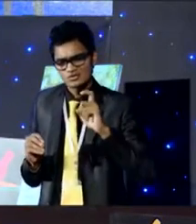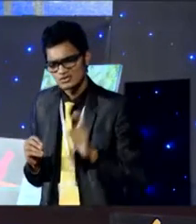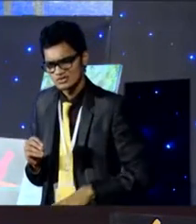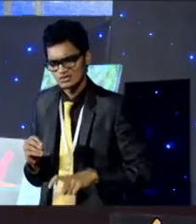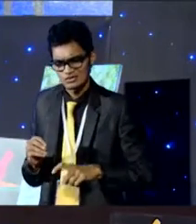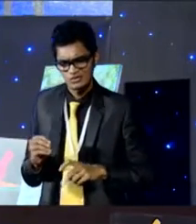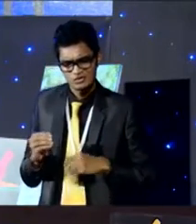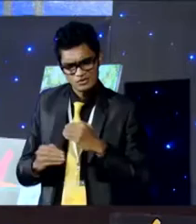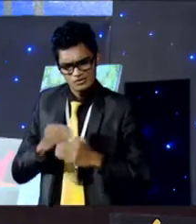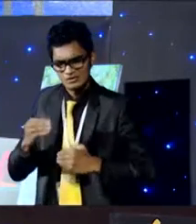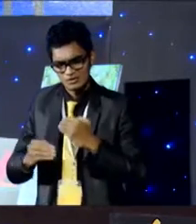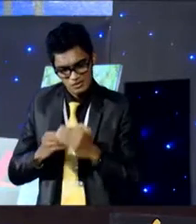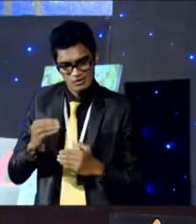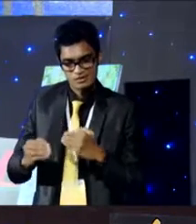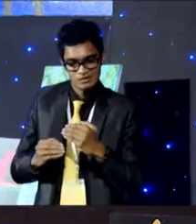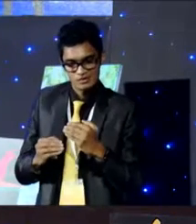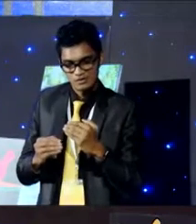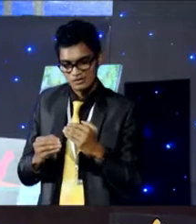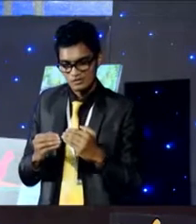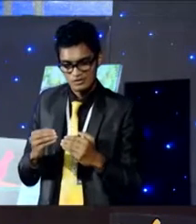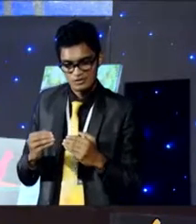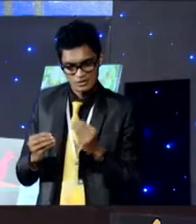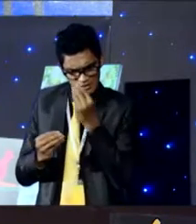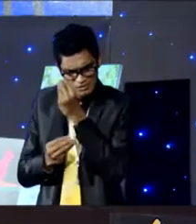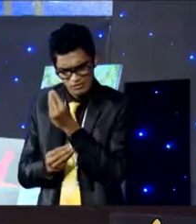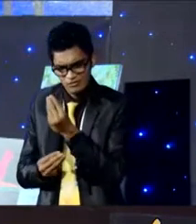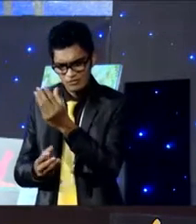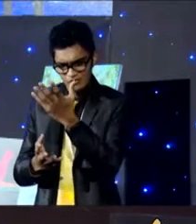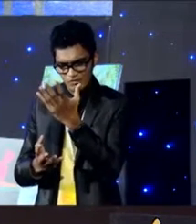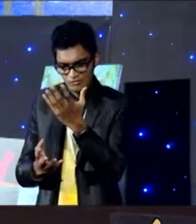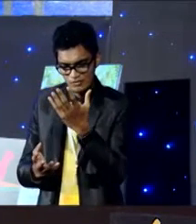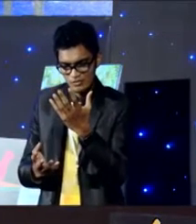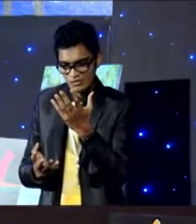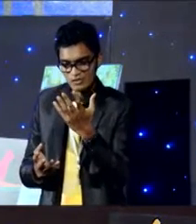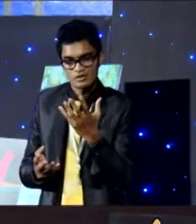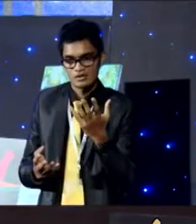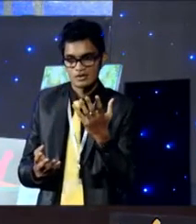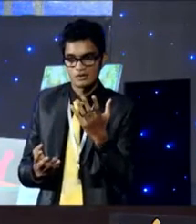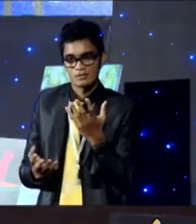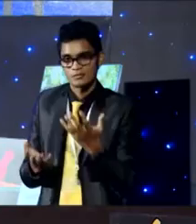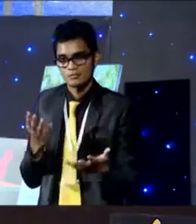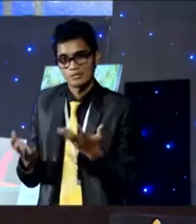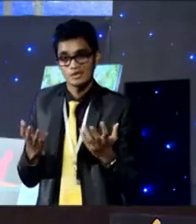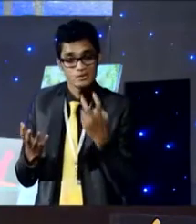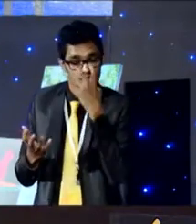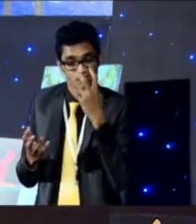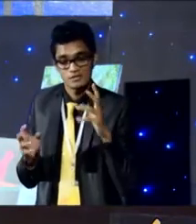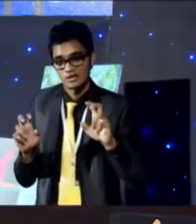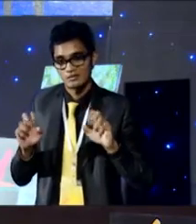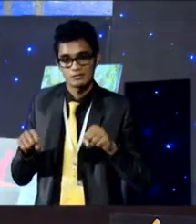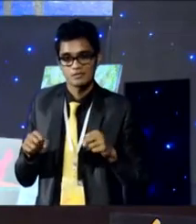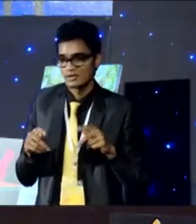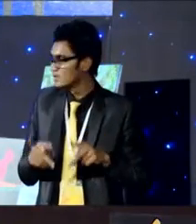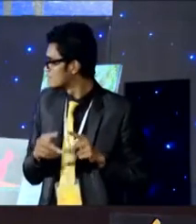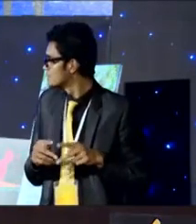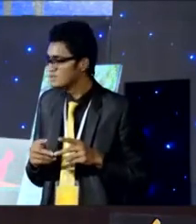we should work towards where this is ingrained in our culture of being inclusive. Thank